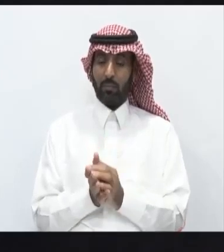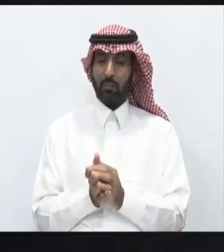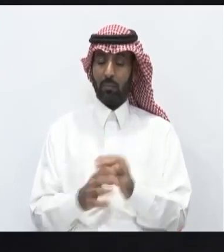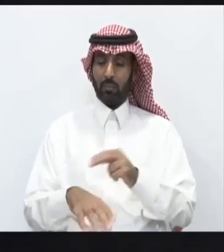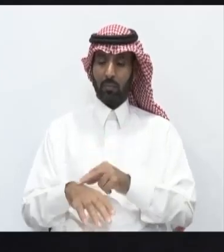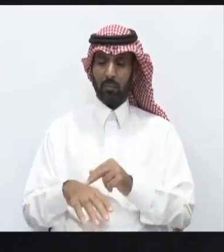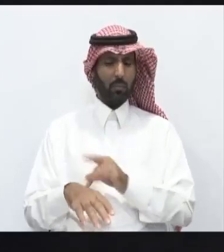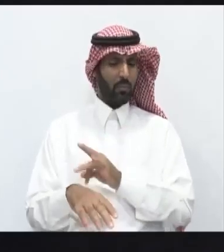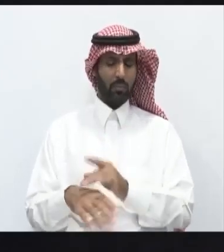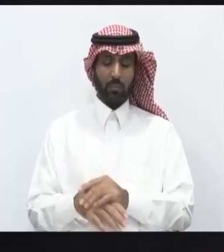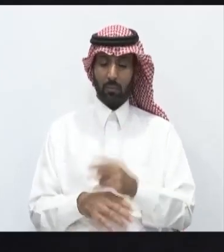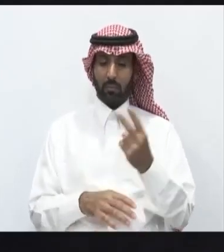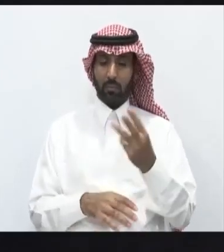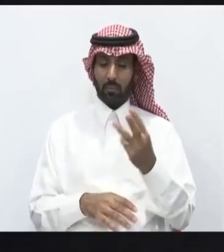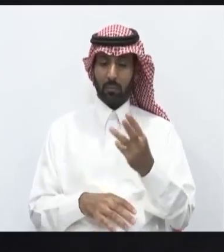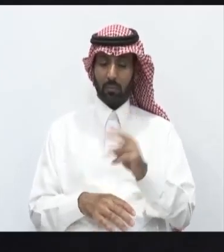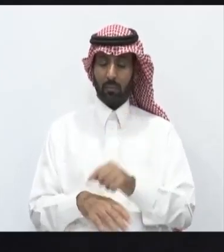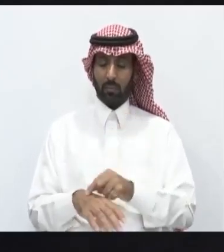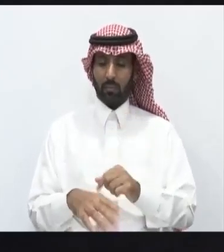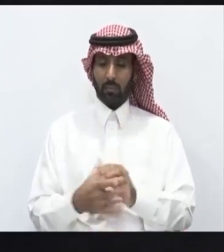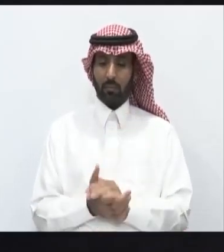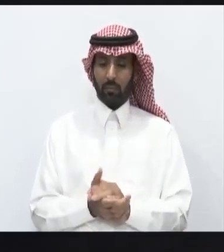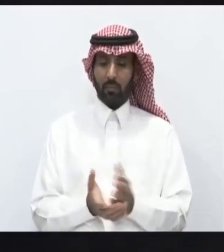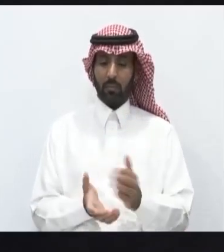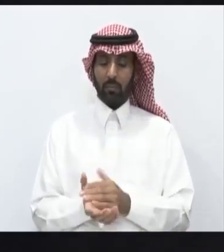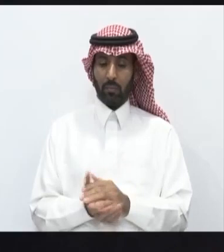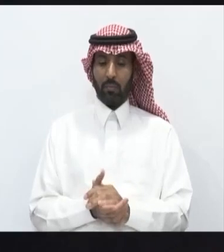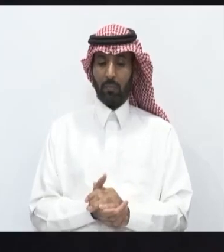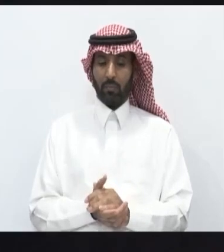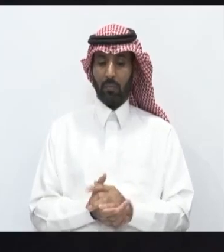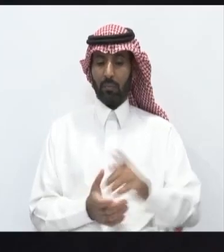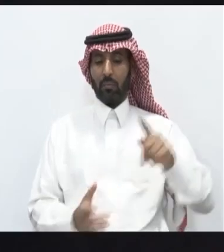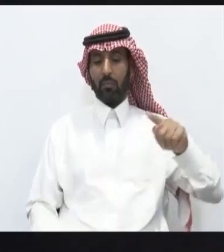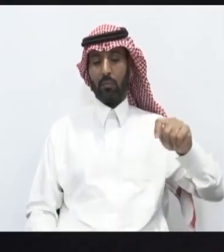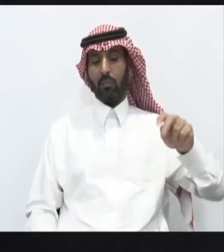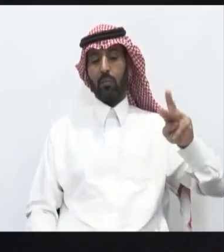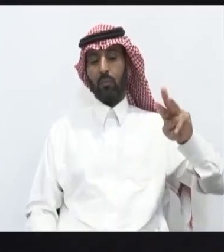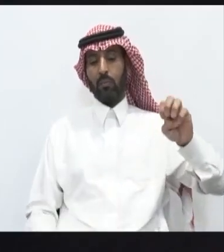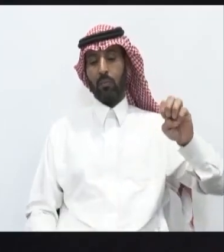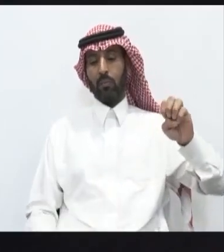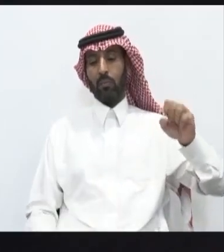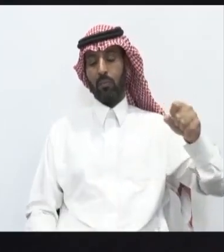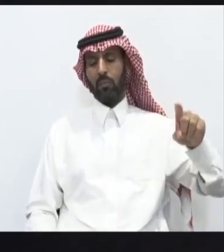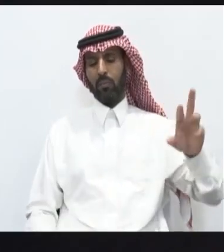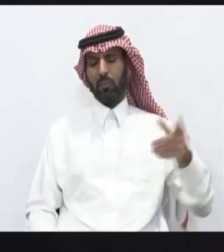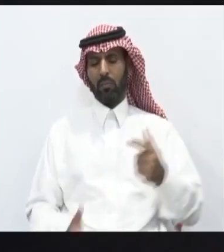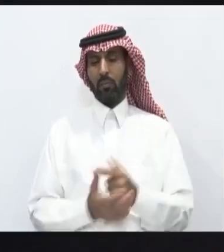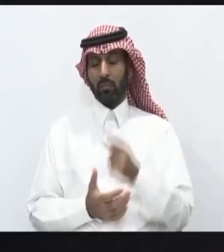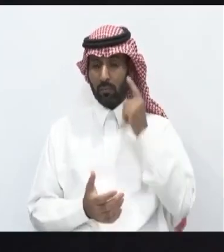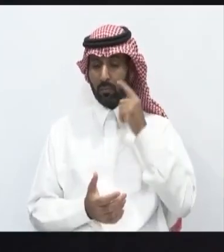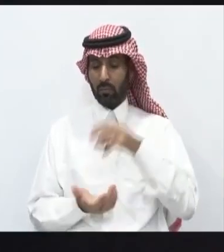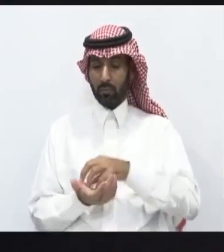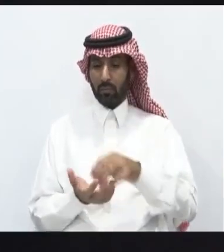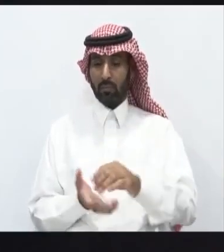he said no. Just take two or three bandages. And the tweezers? Yes, the tweezers. So you can